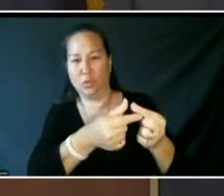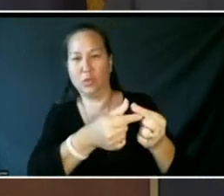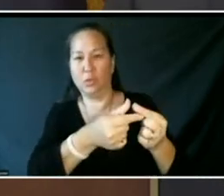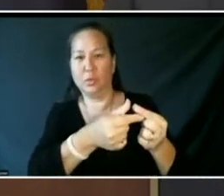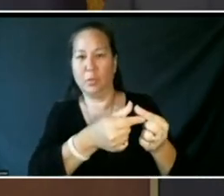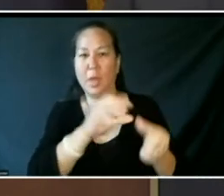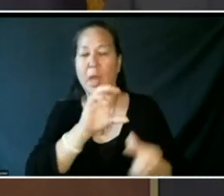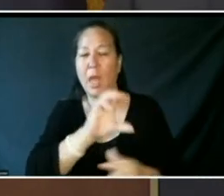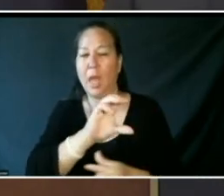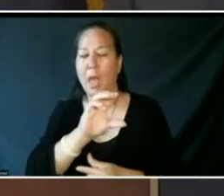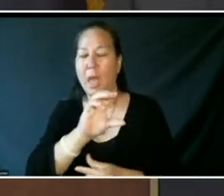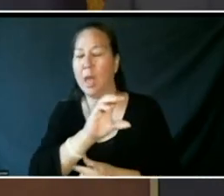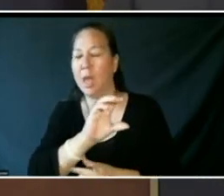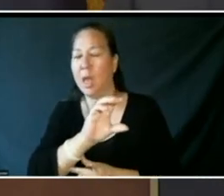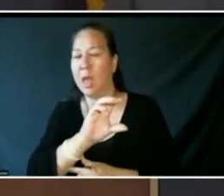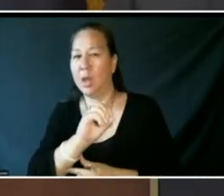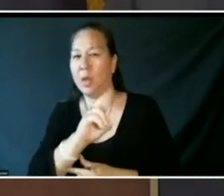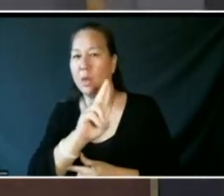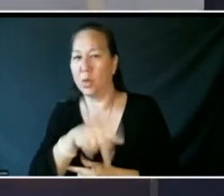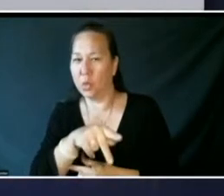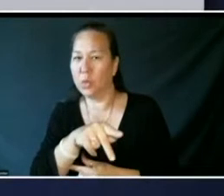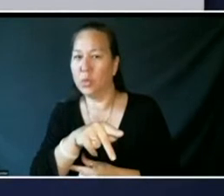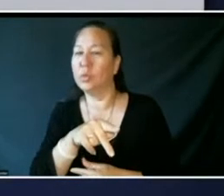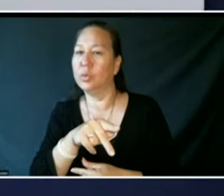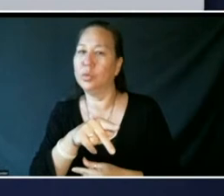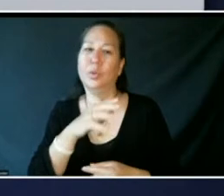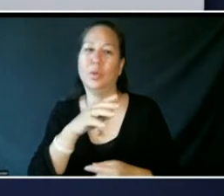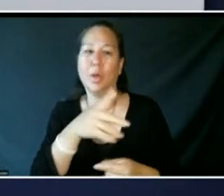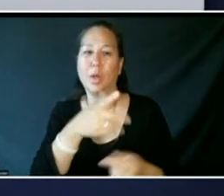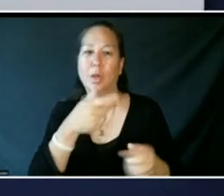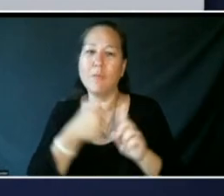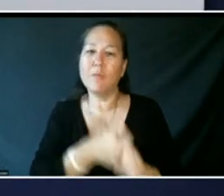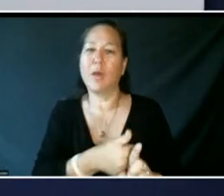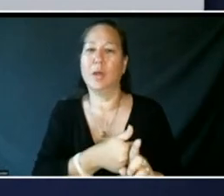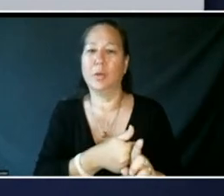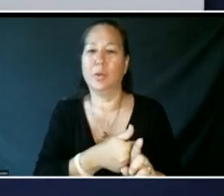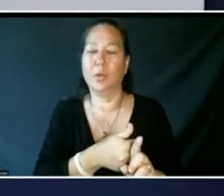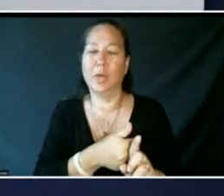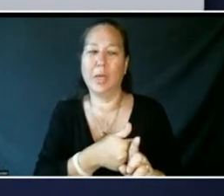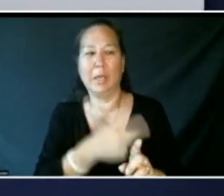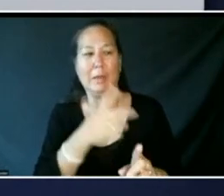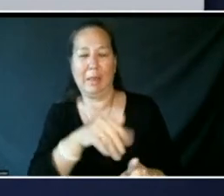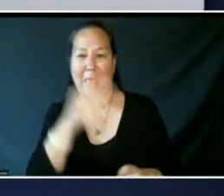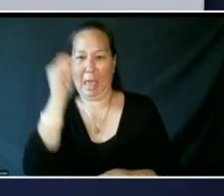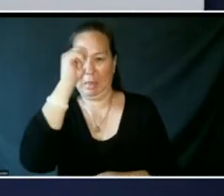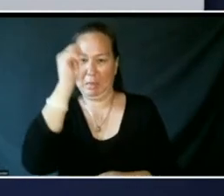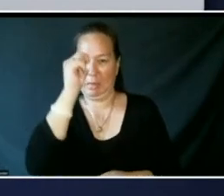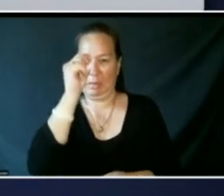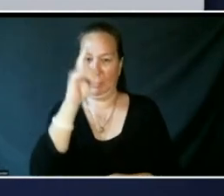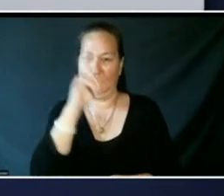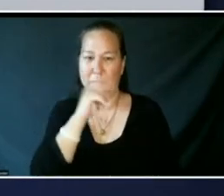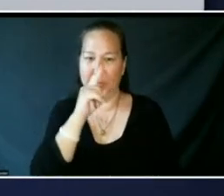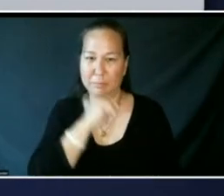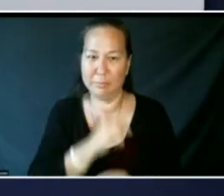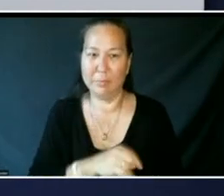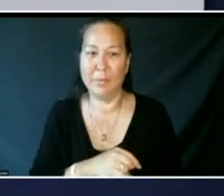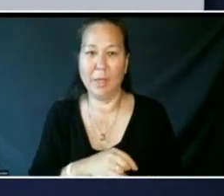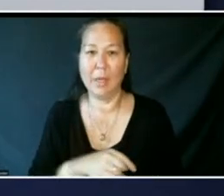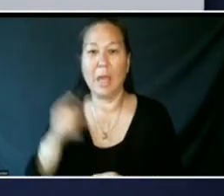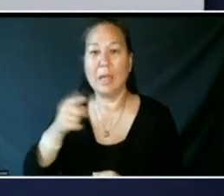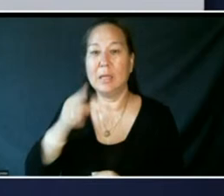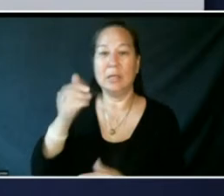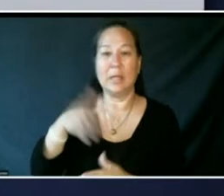For as the judge explained, President Trump's pressure campaign to stop the electoral count did not end with Vice President